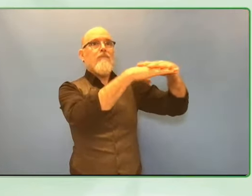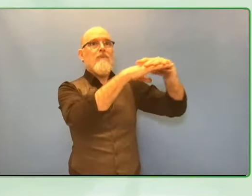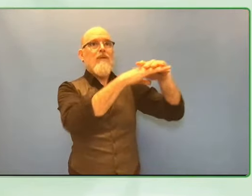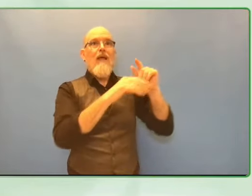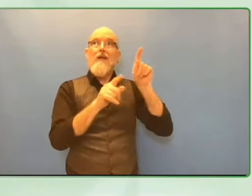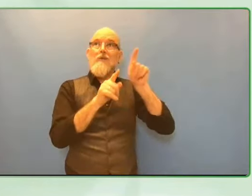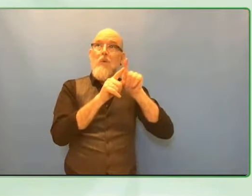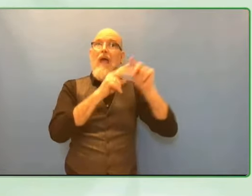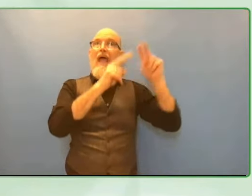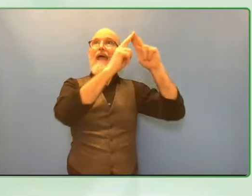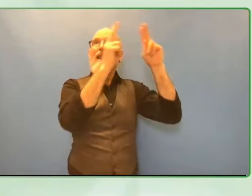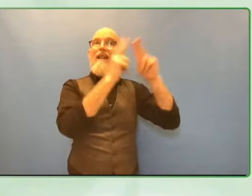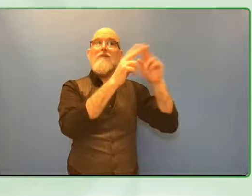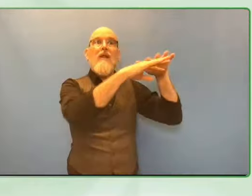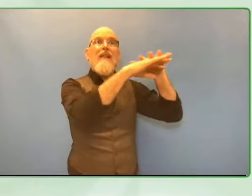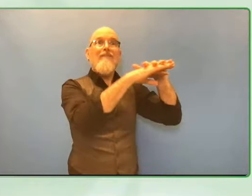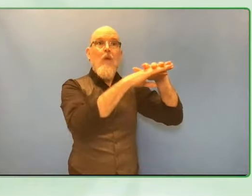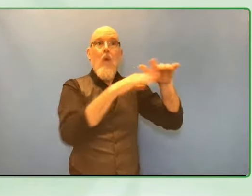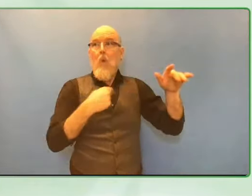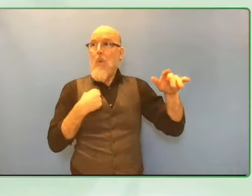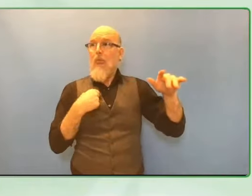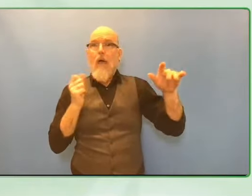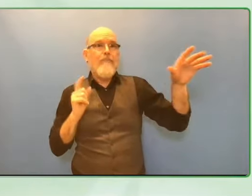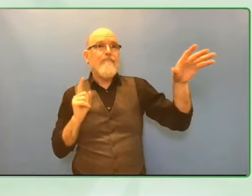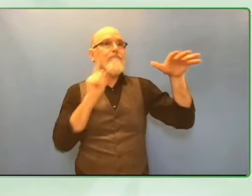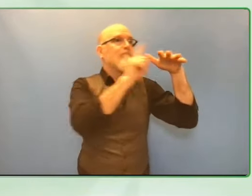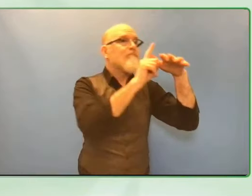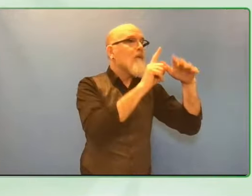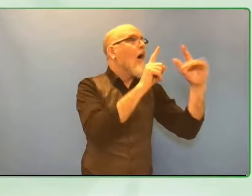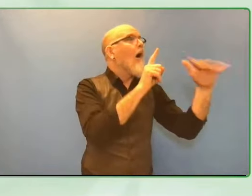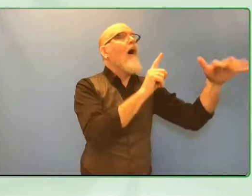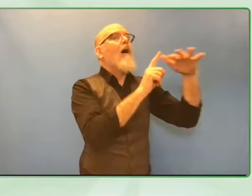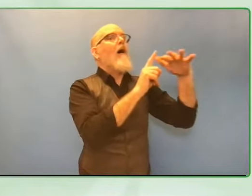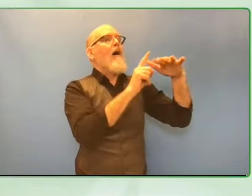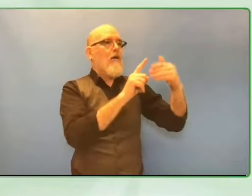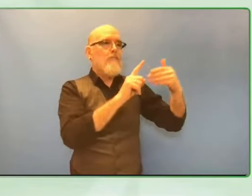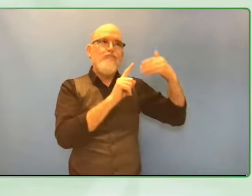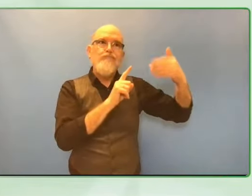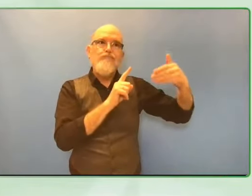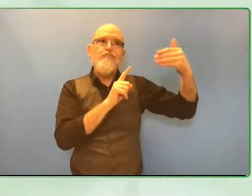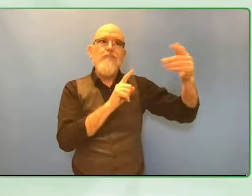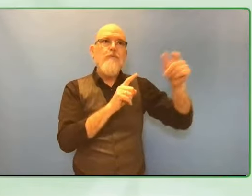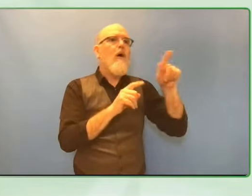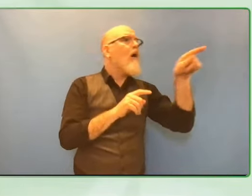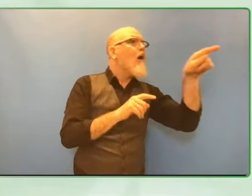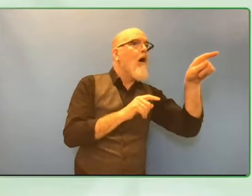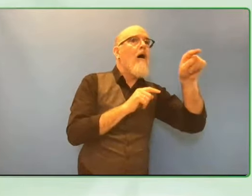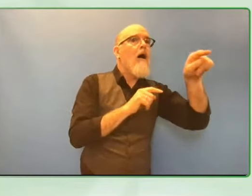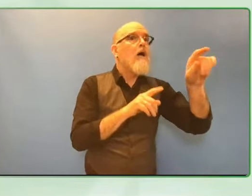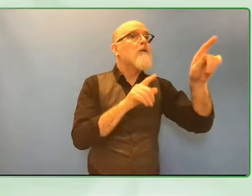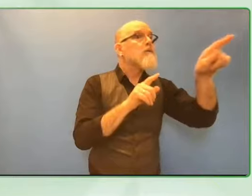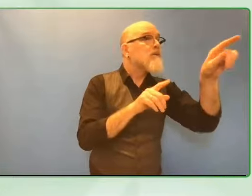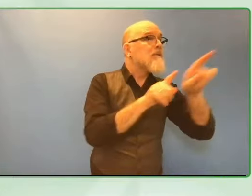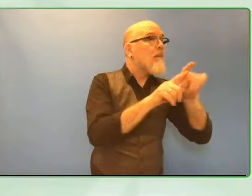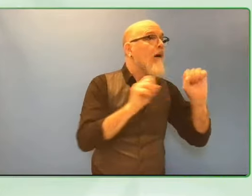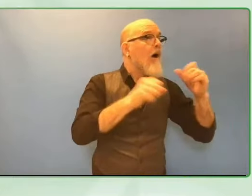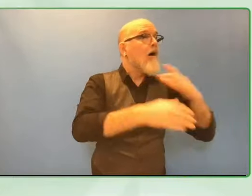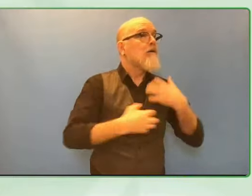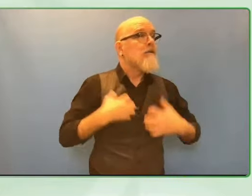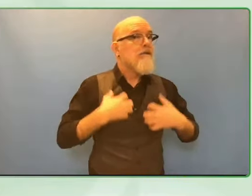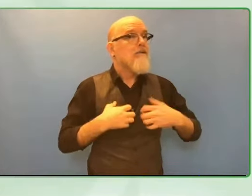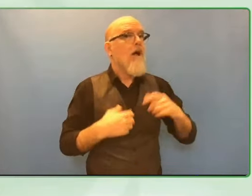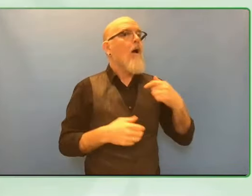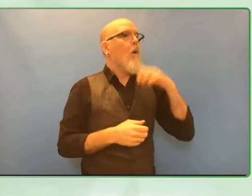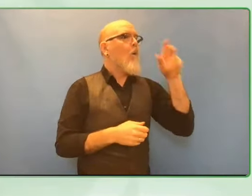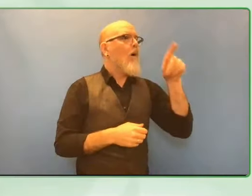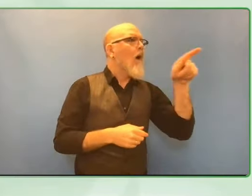so meeting on a regular basis to learn from different initiatives, different target groups, and so on, to get a better